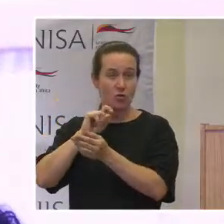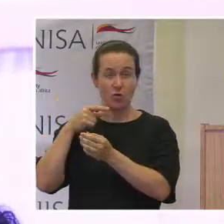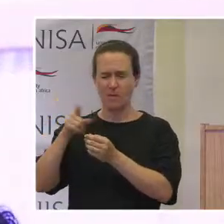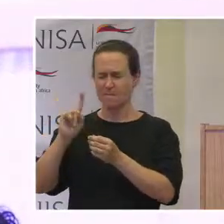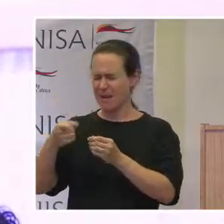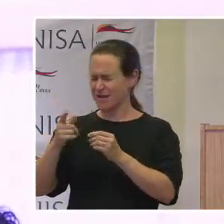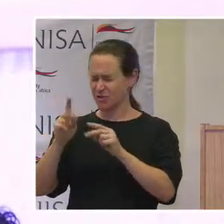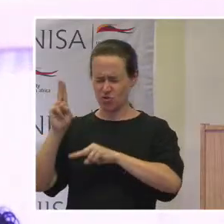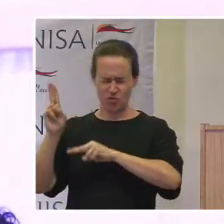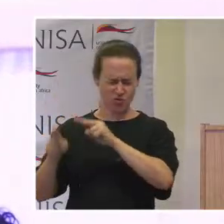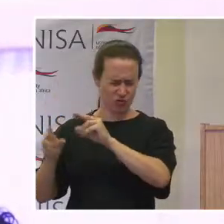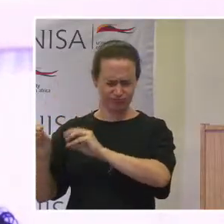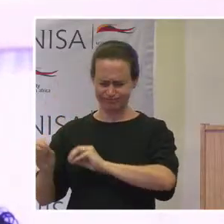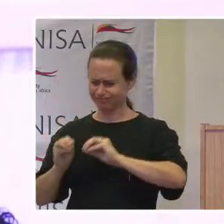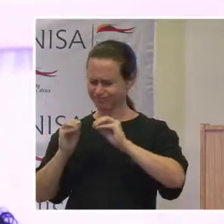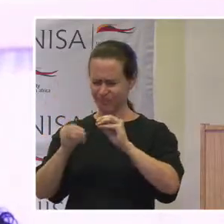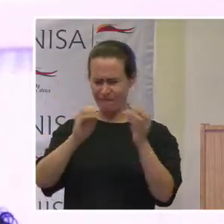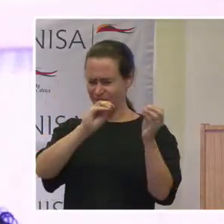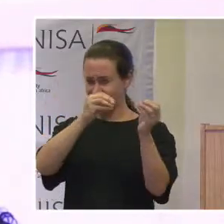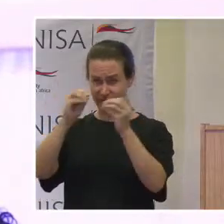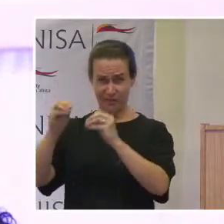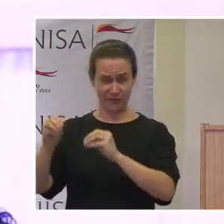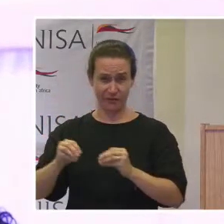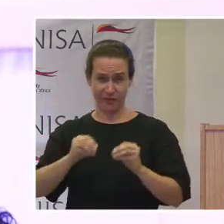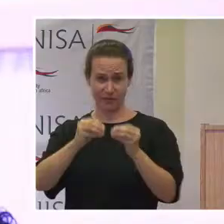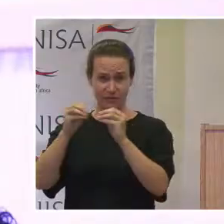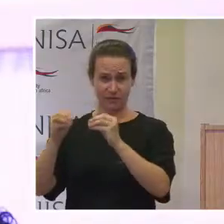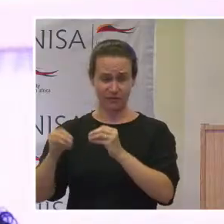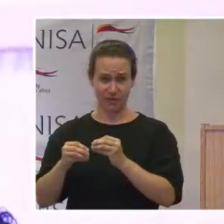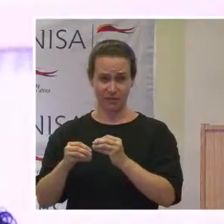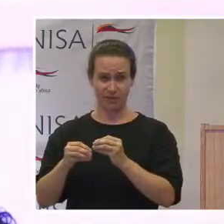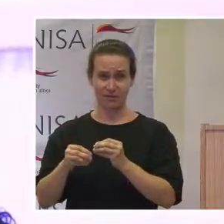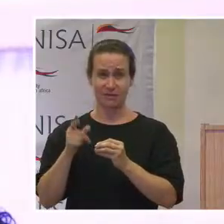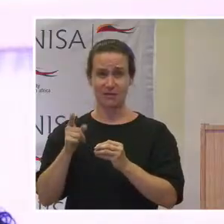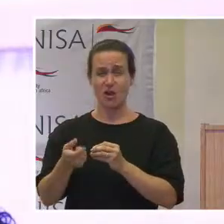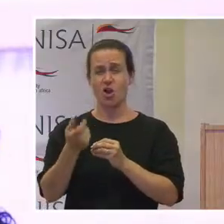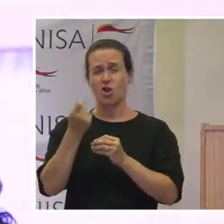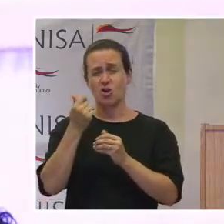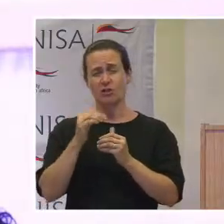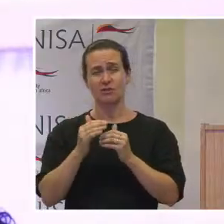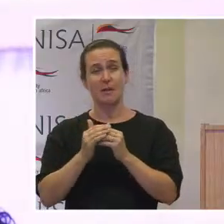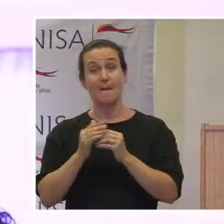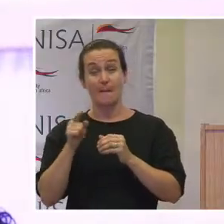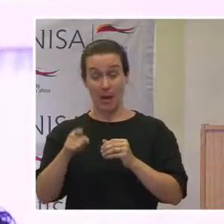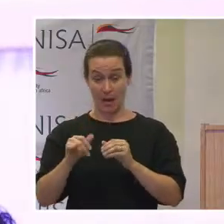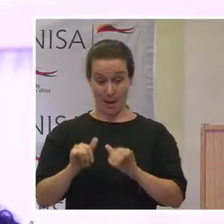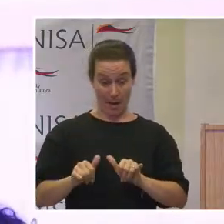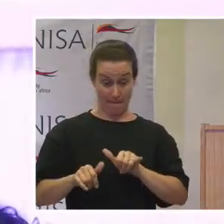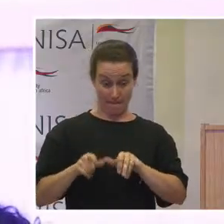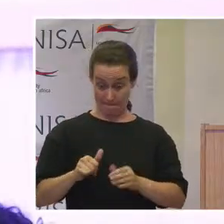overhaul for an aircraft that is that old costs more than the value of the